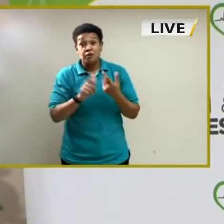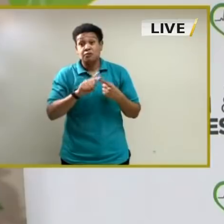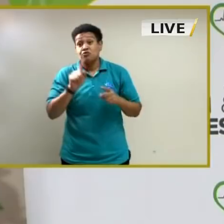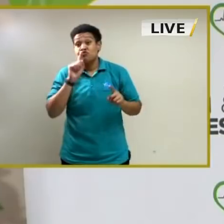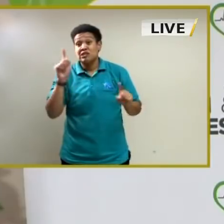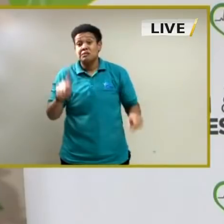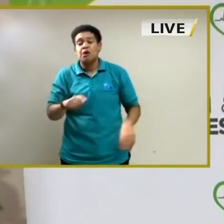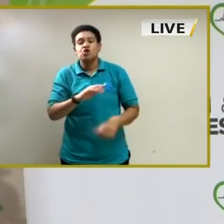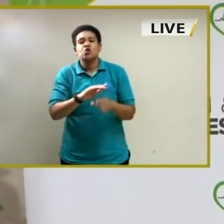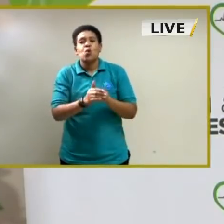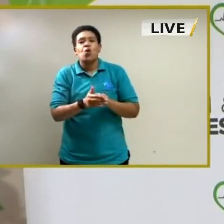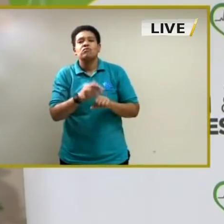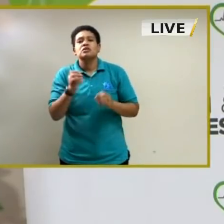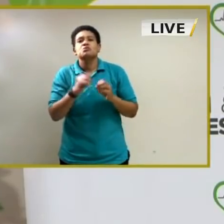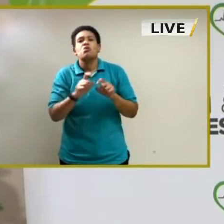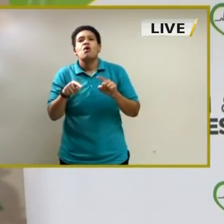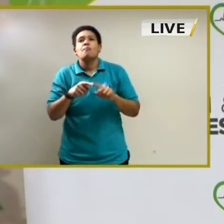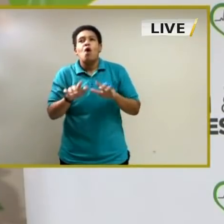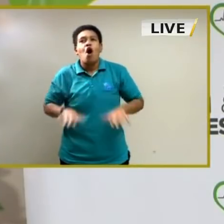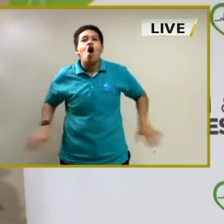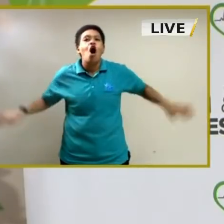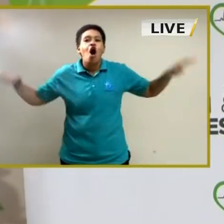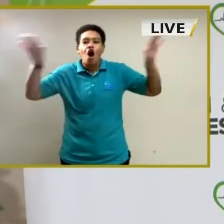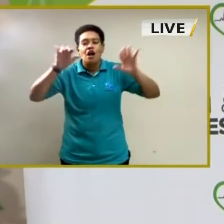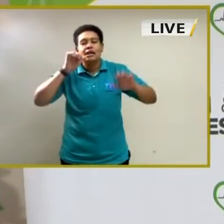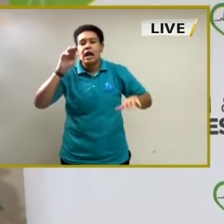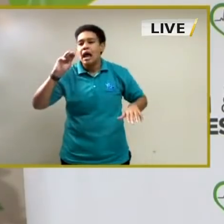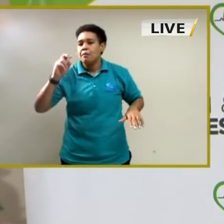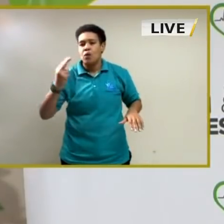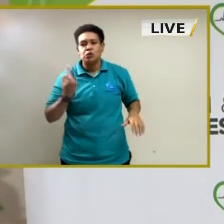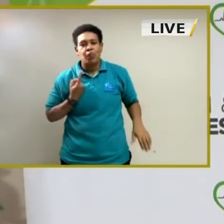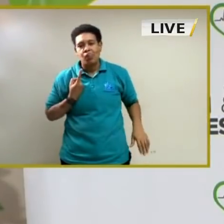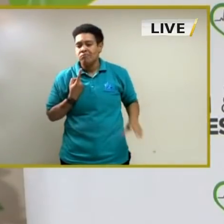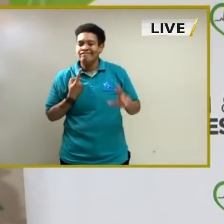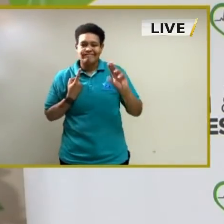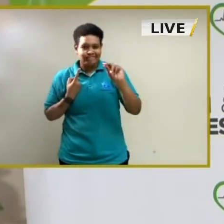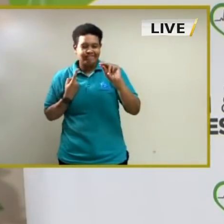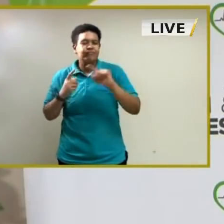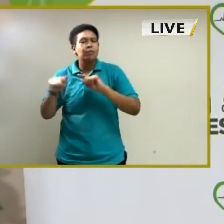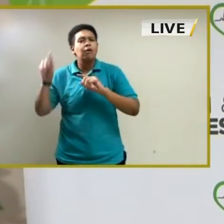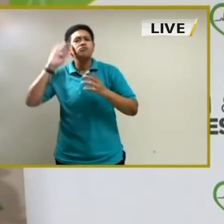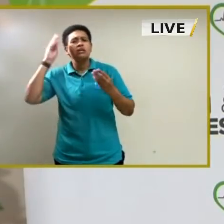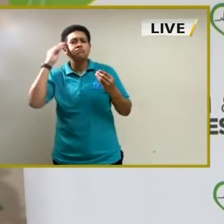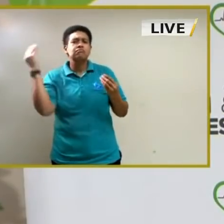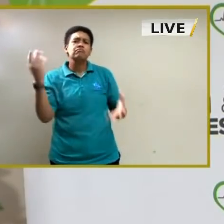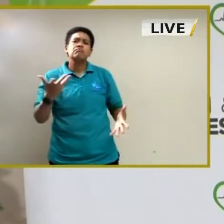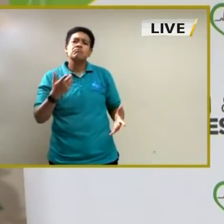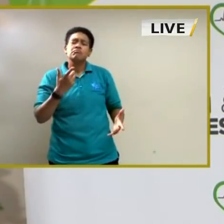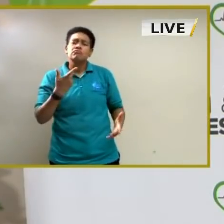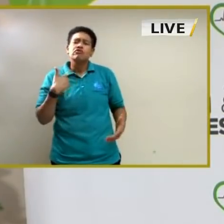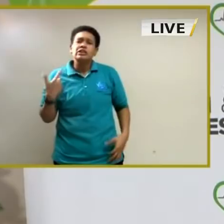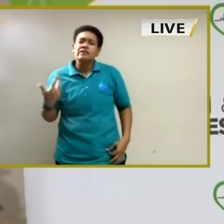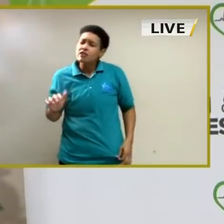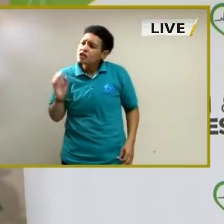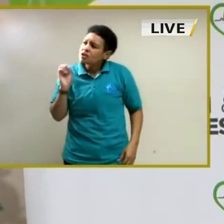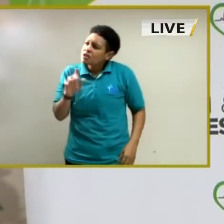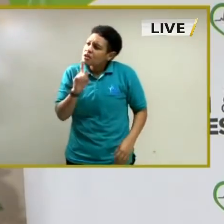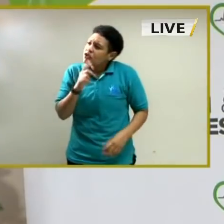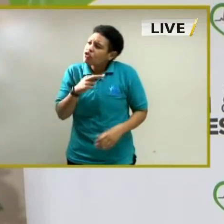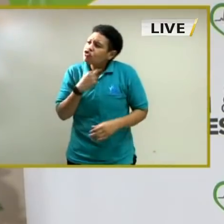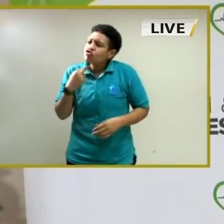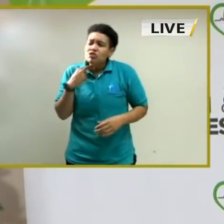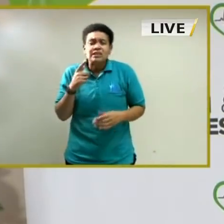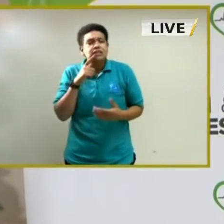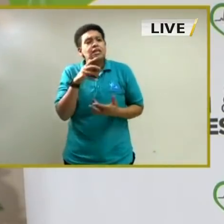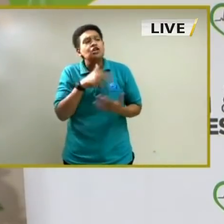not just about the Ministry of Health. Having said that, there are and have been risks